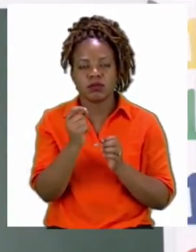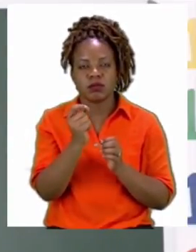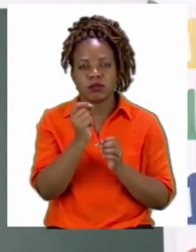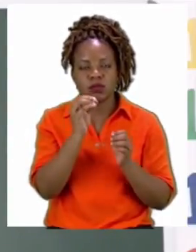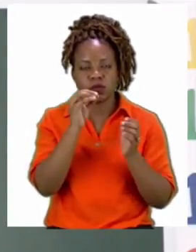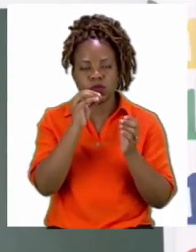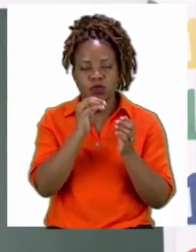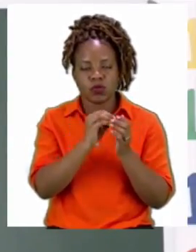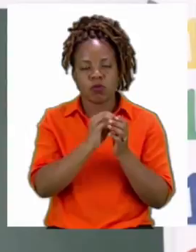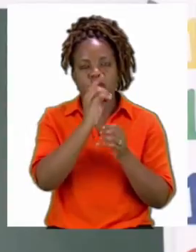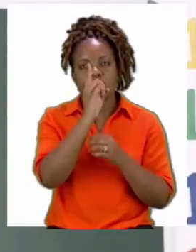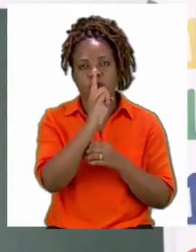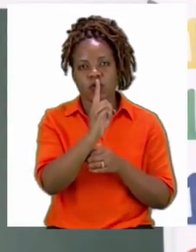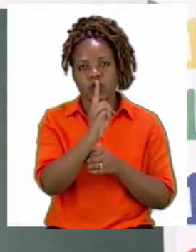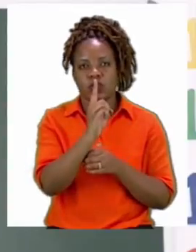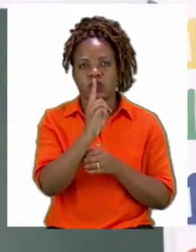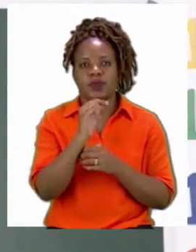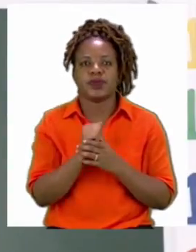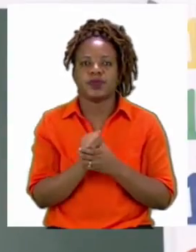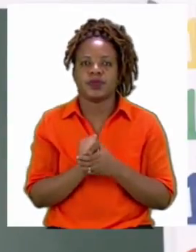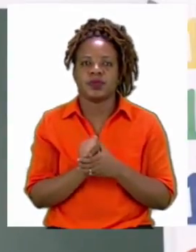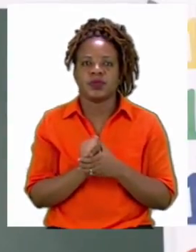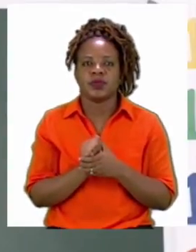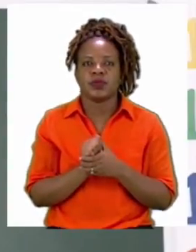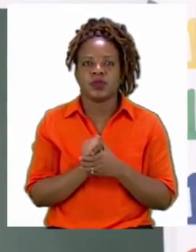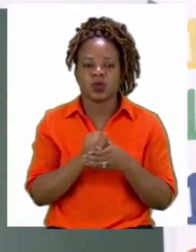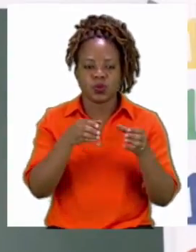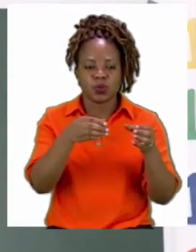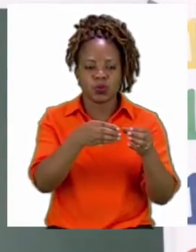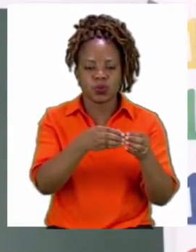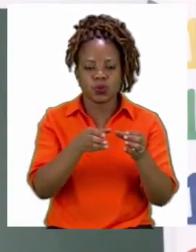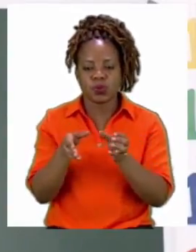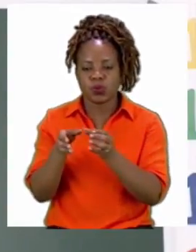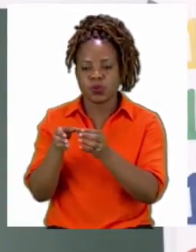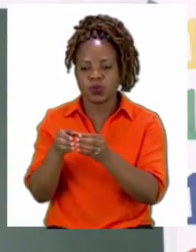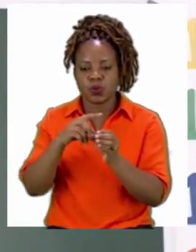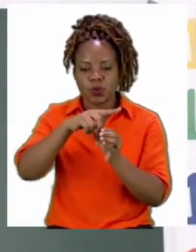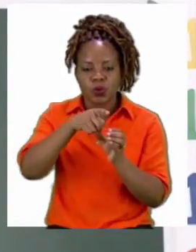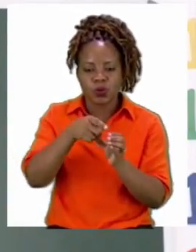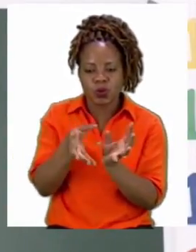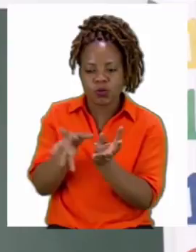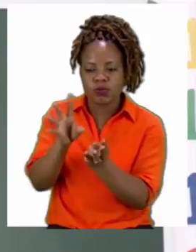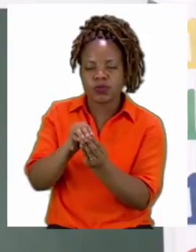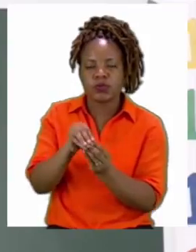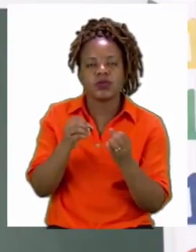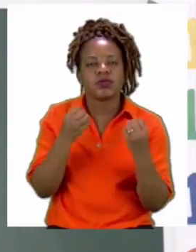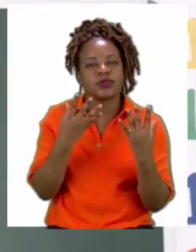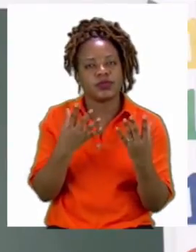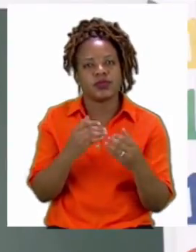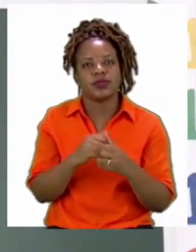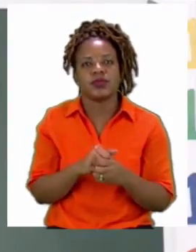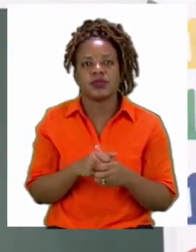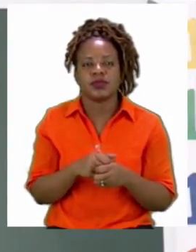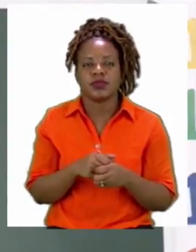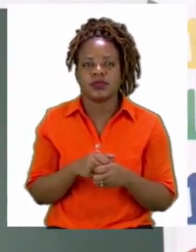here and one here. So that now says 2 sets of 1. We need